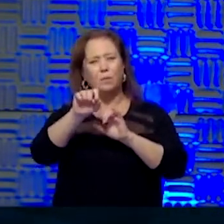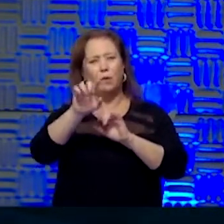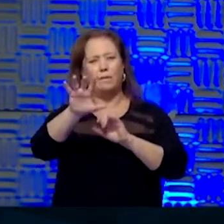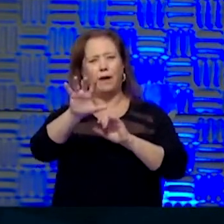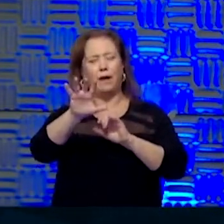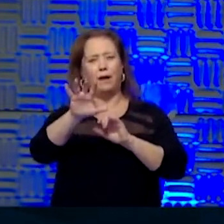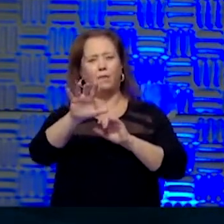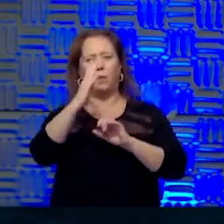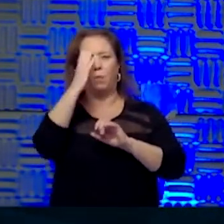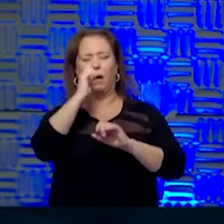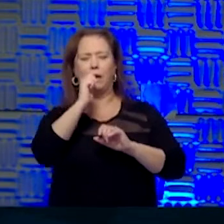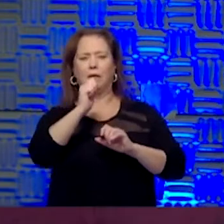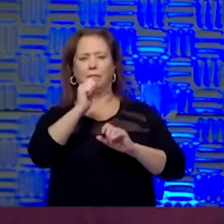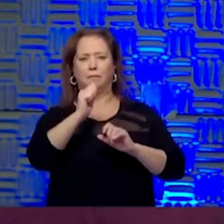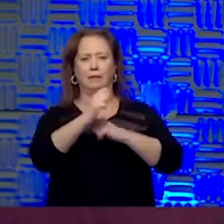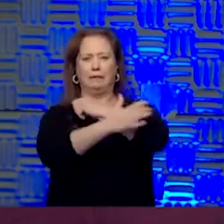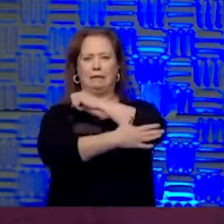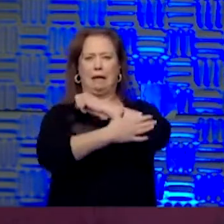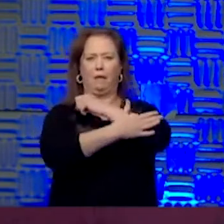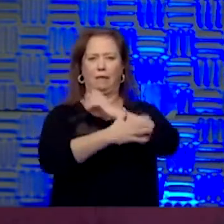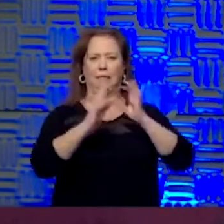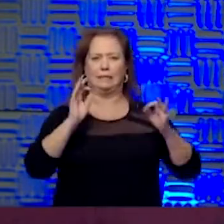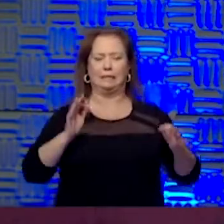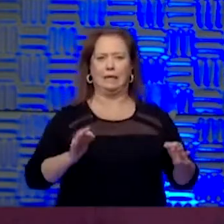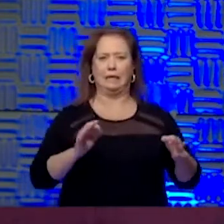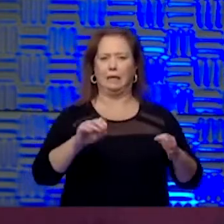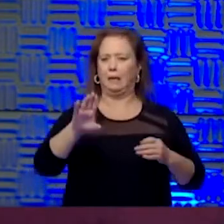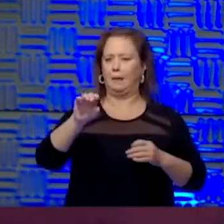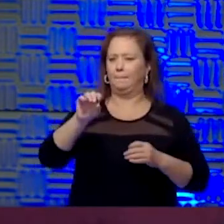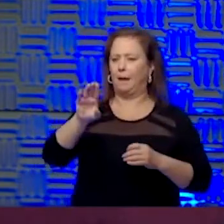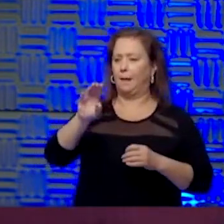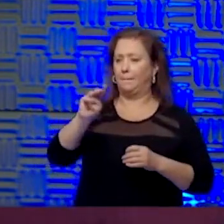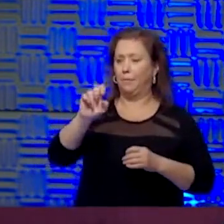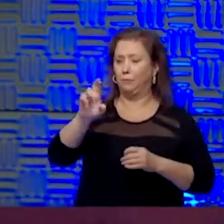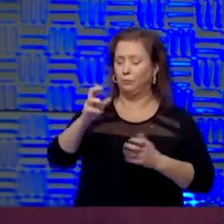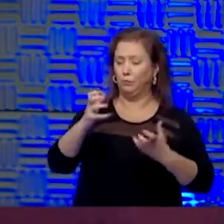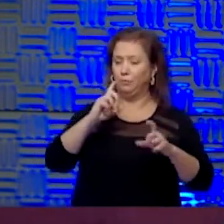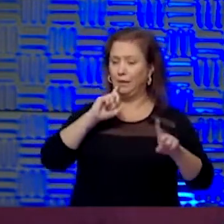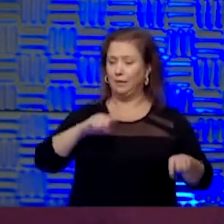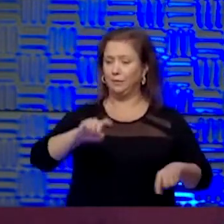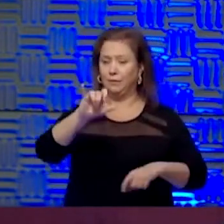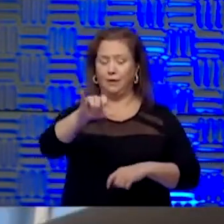the counties. Okay, Bob Moser, I think you're the best suited.